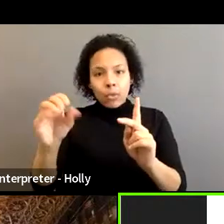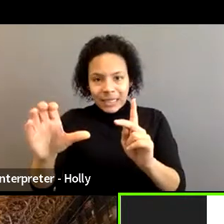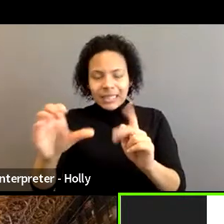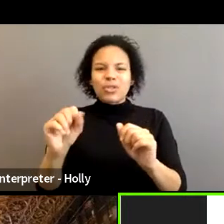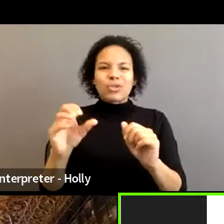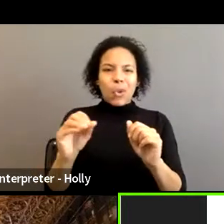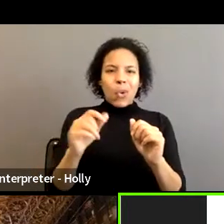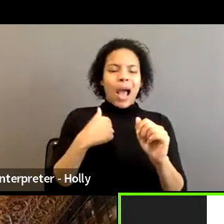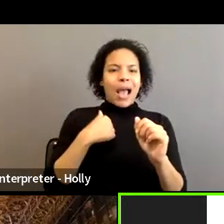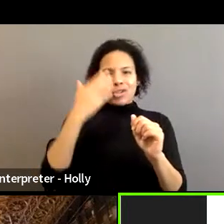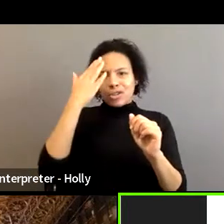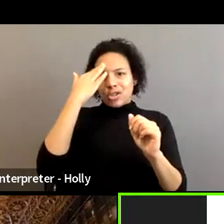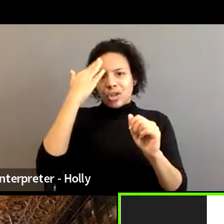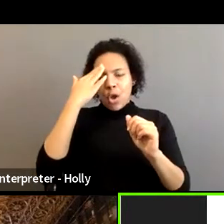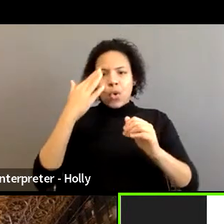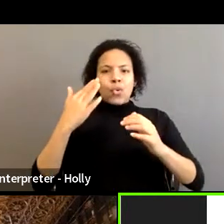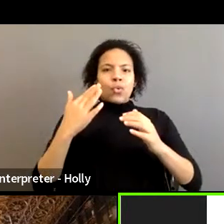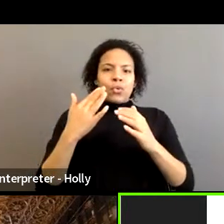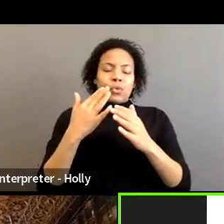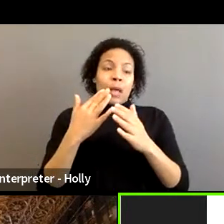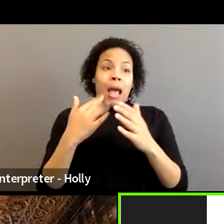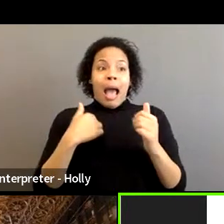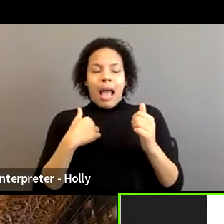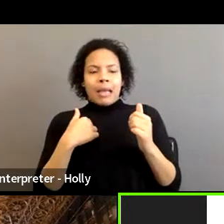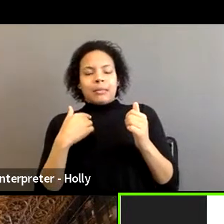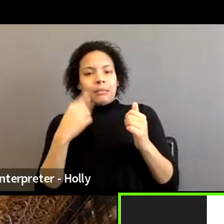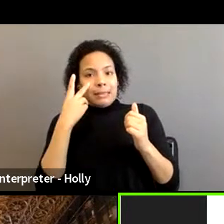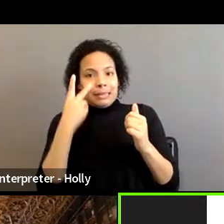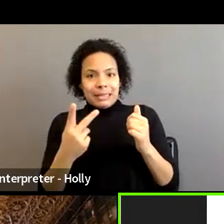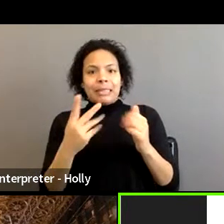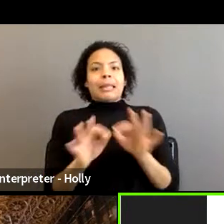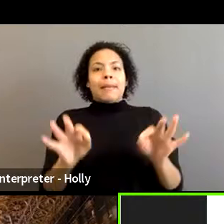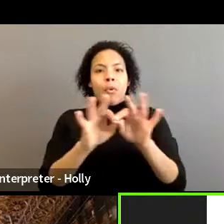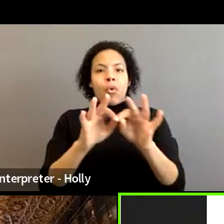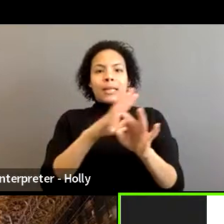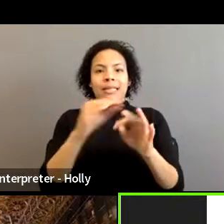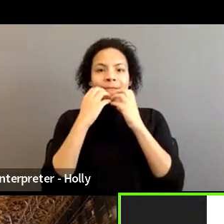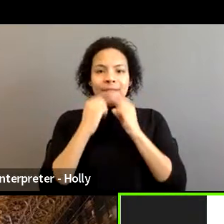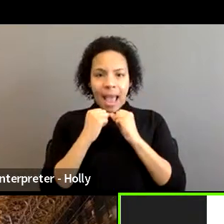certain institutions, I was able to see the effect and I see the importance and value.